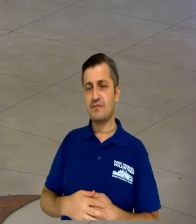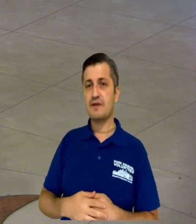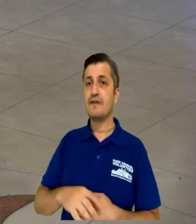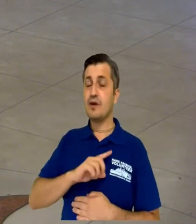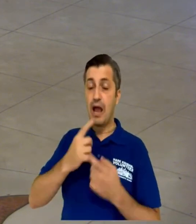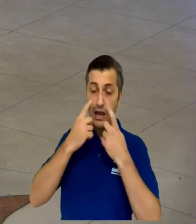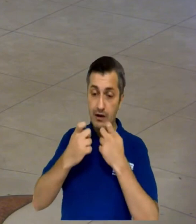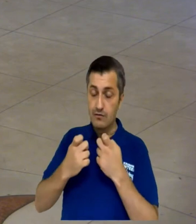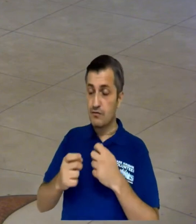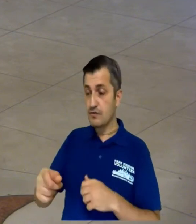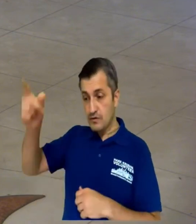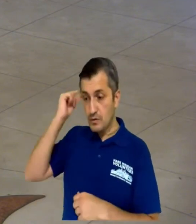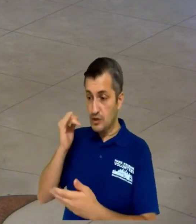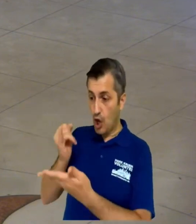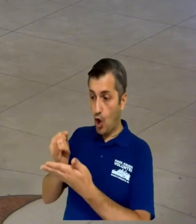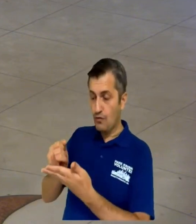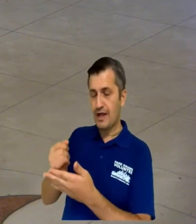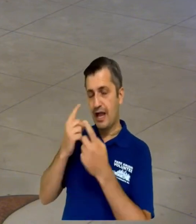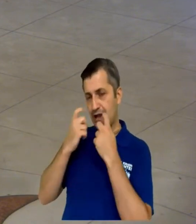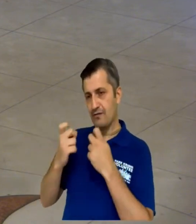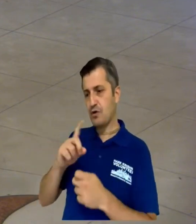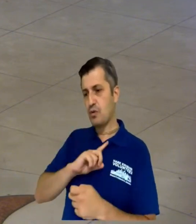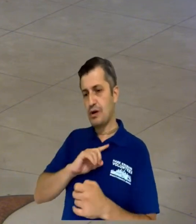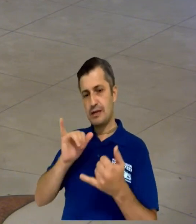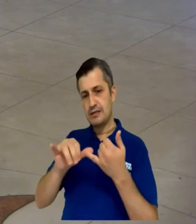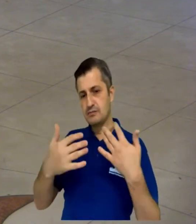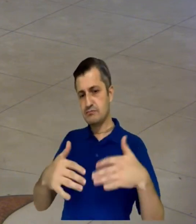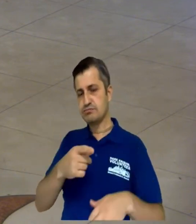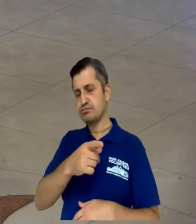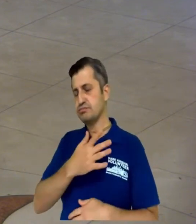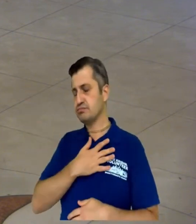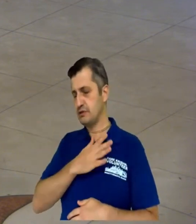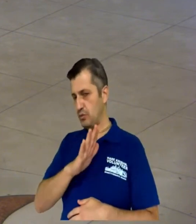therefore have pleasant interactions.